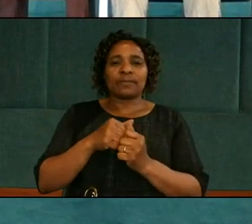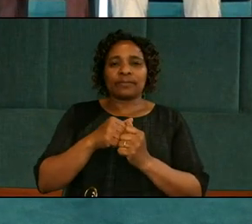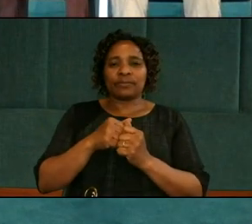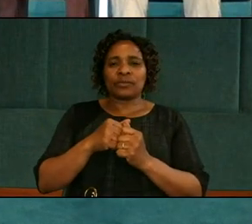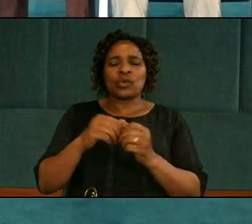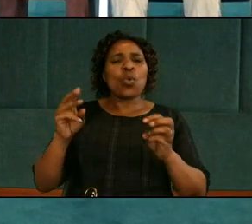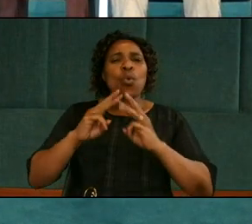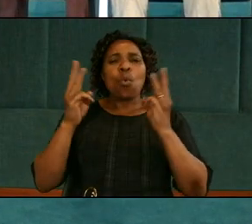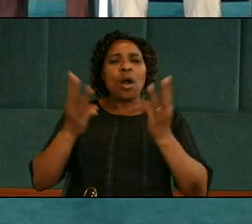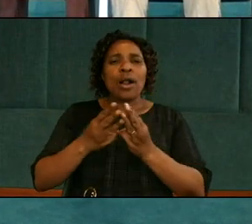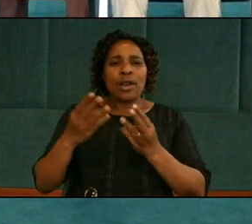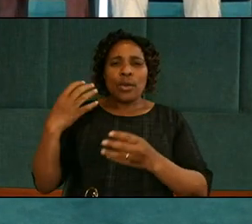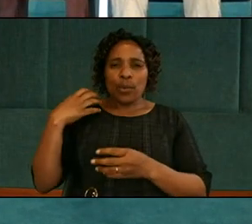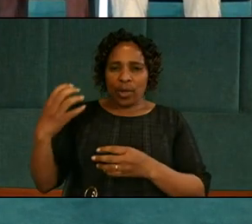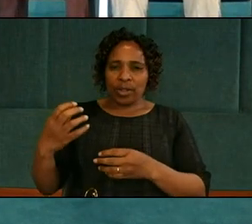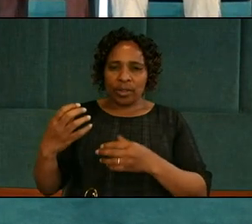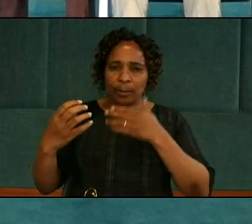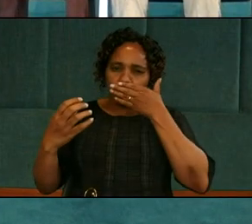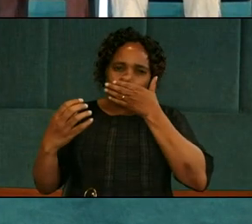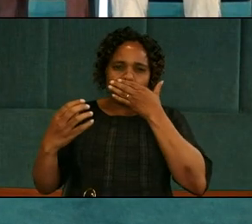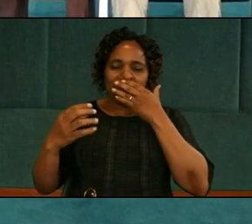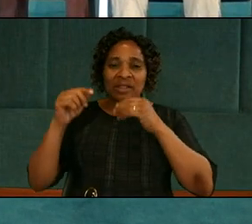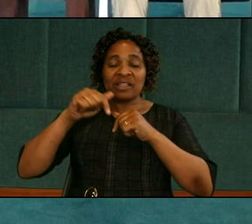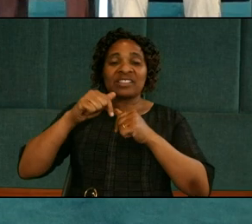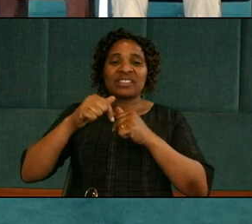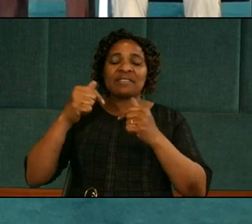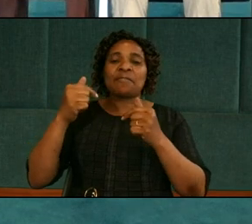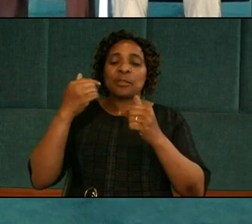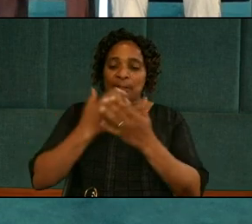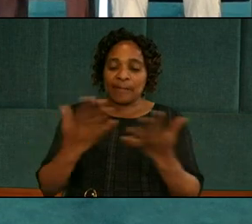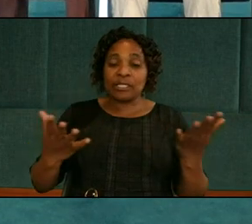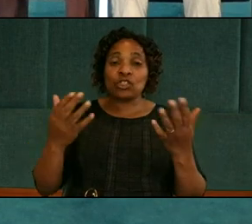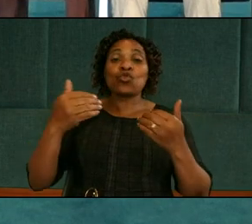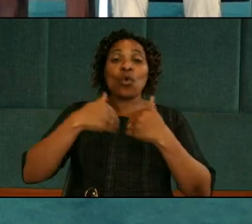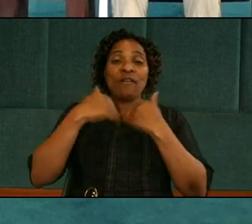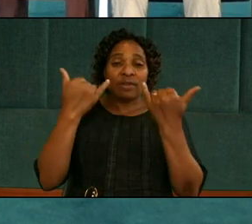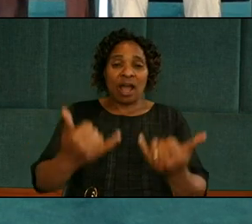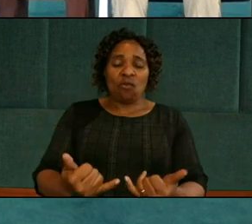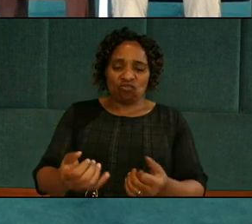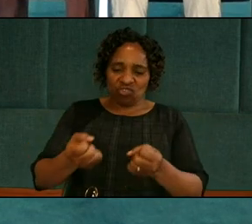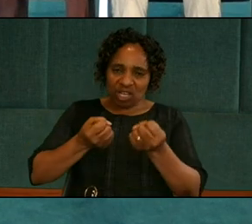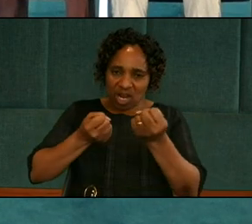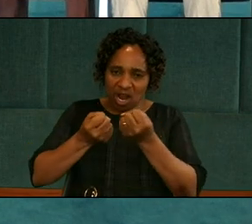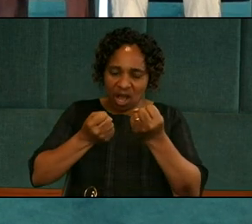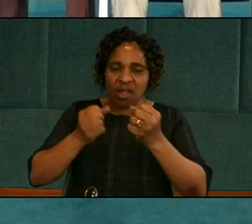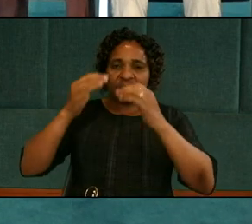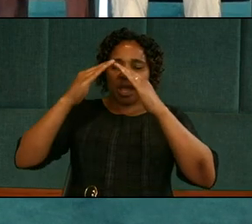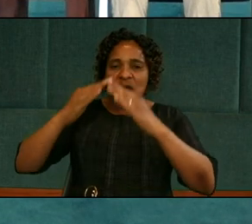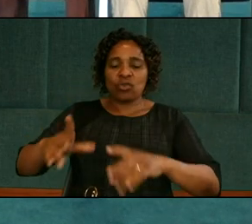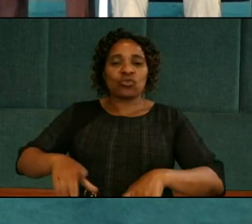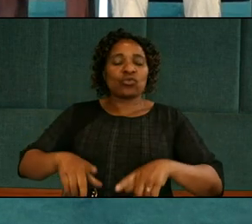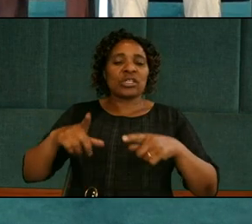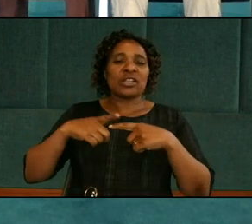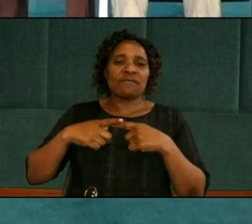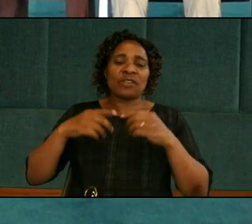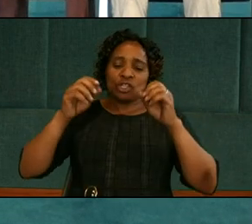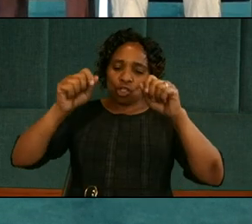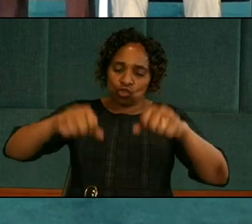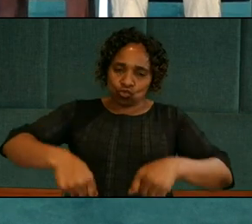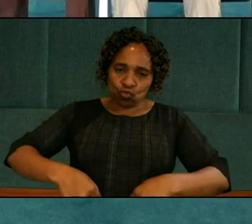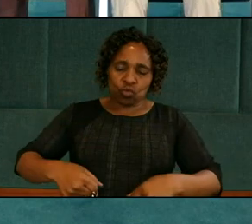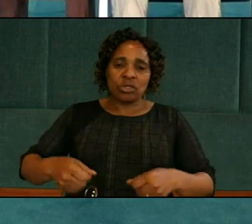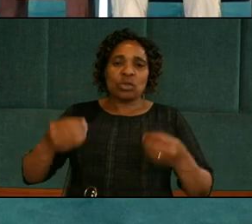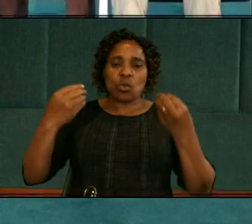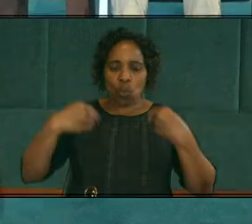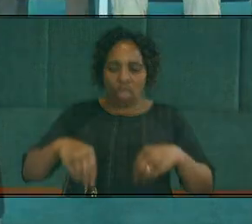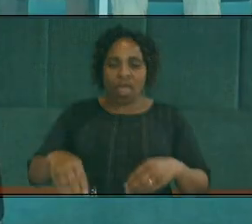Worldly wealth is the material you have now. The car you're driving, the house you live in, the shoes you wear every